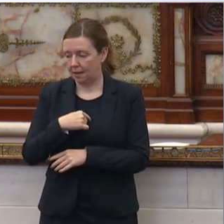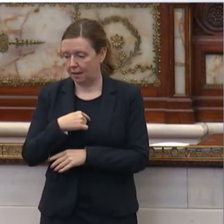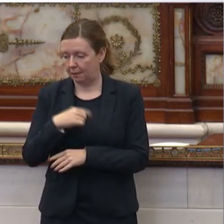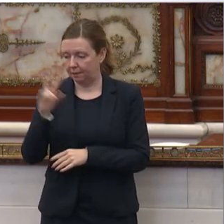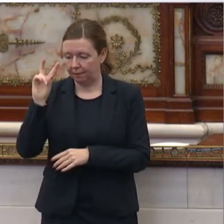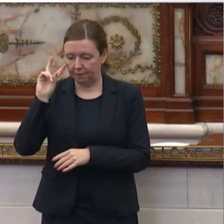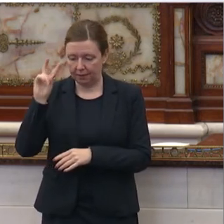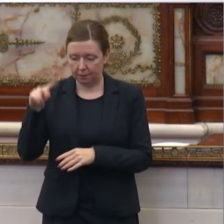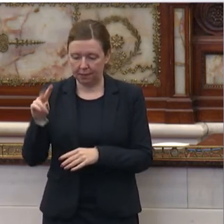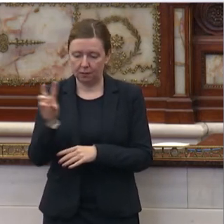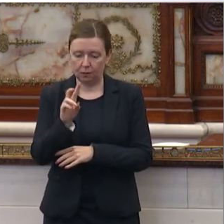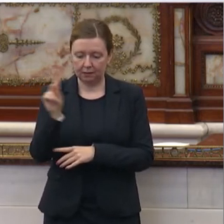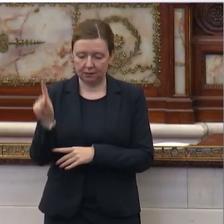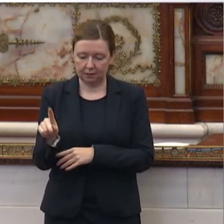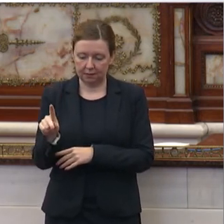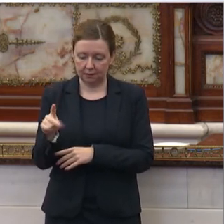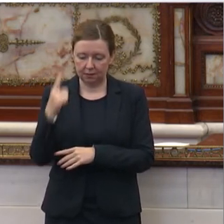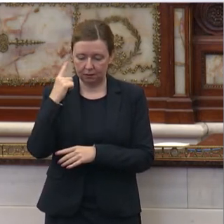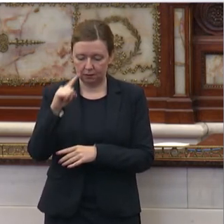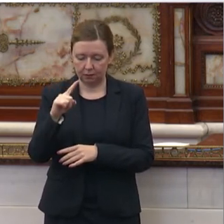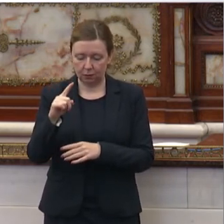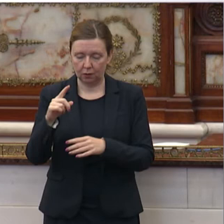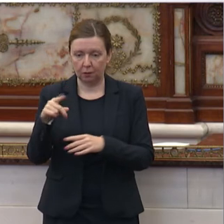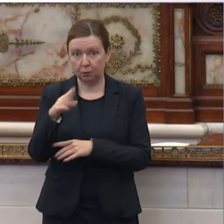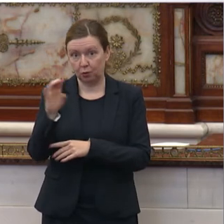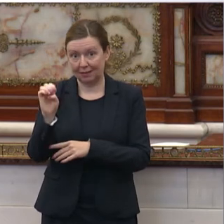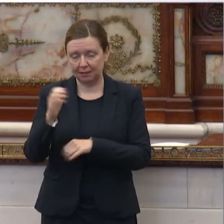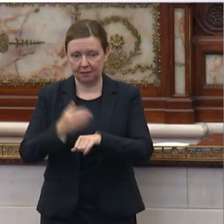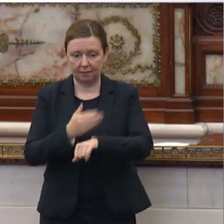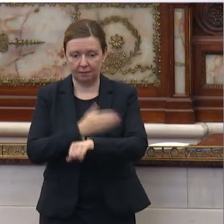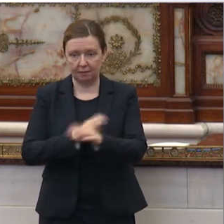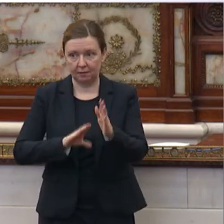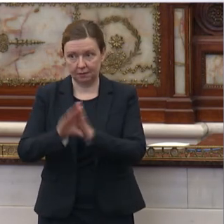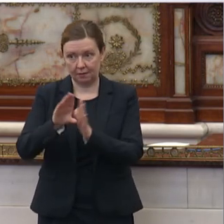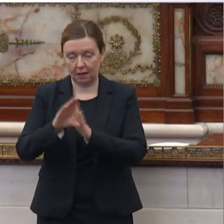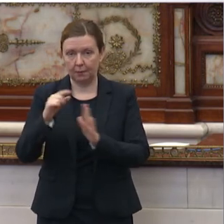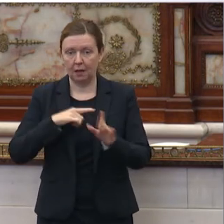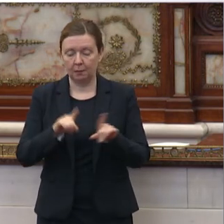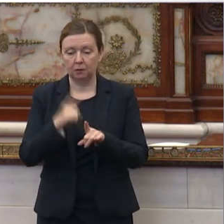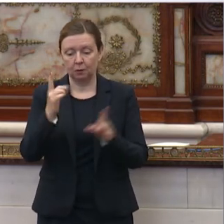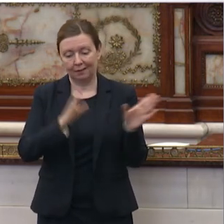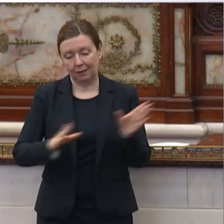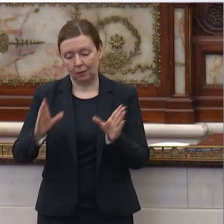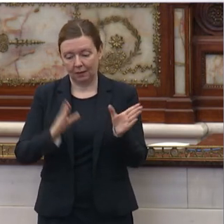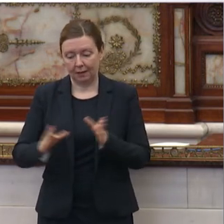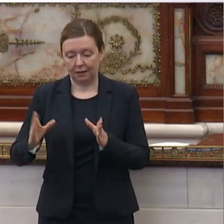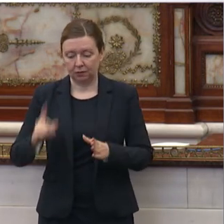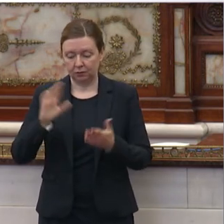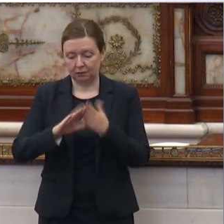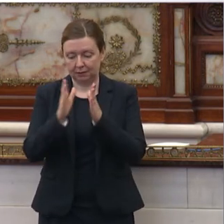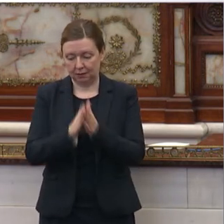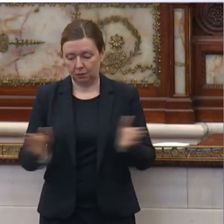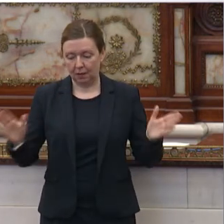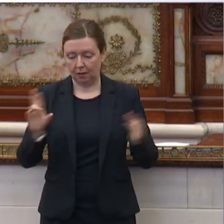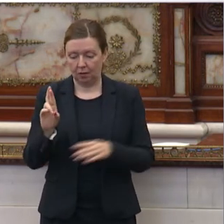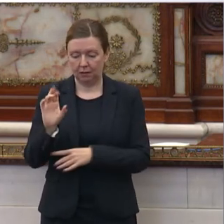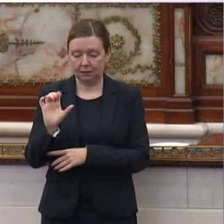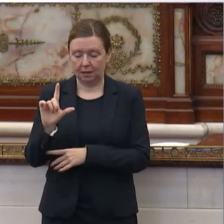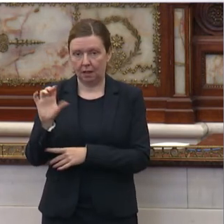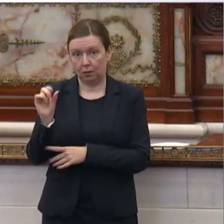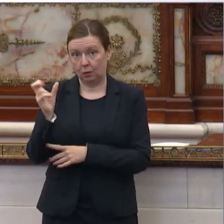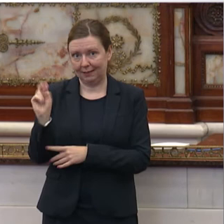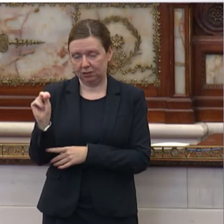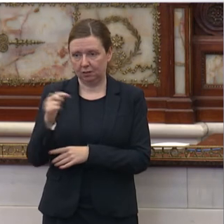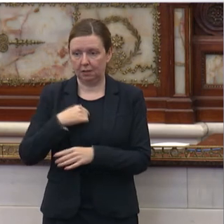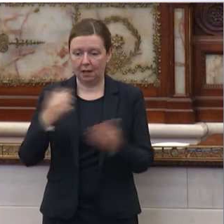of West Philadelphians for Progressive Development, and I'm also one of the organizers of the citywide RCO coalition.